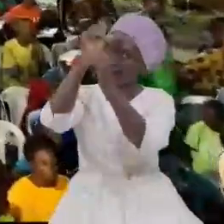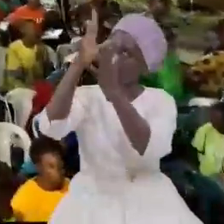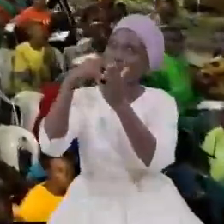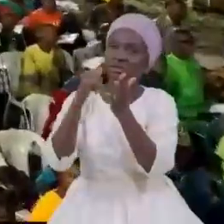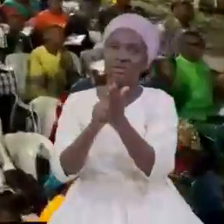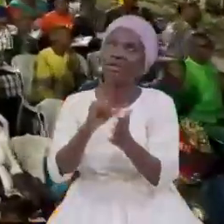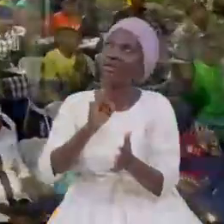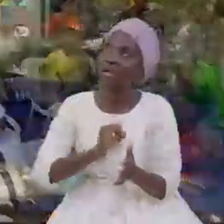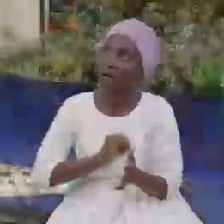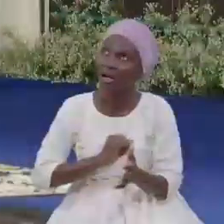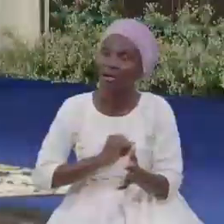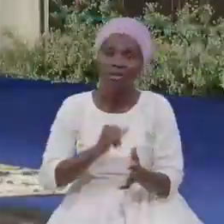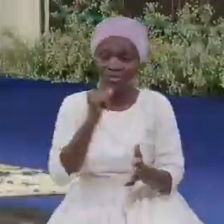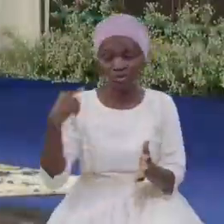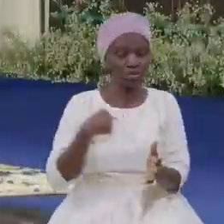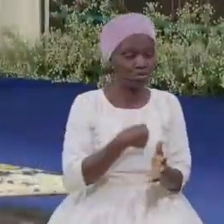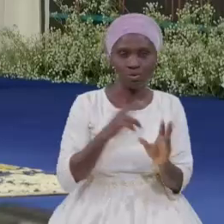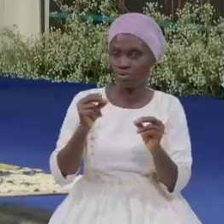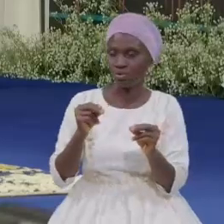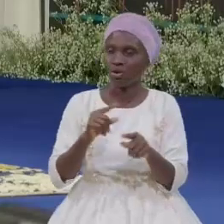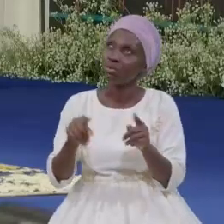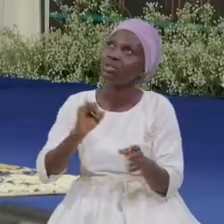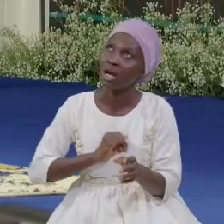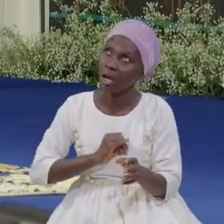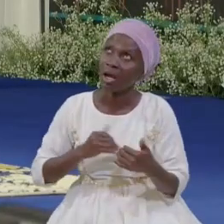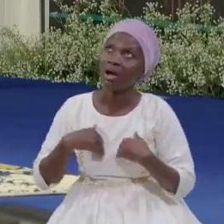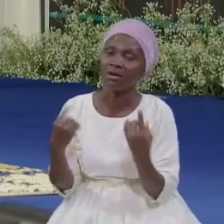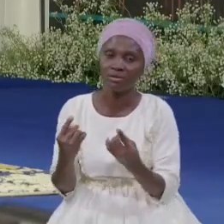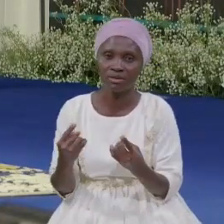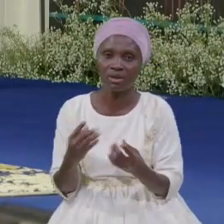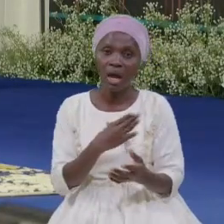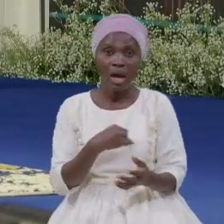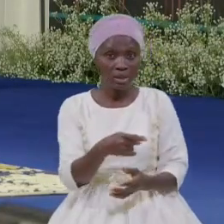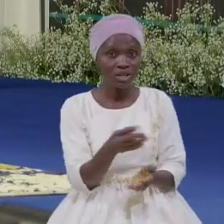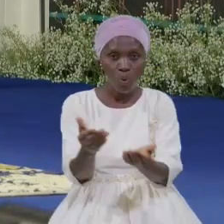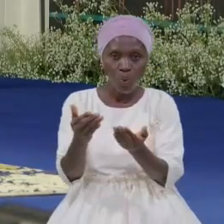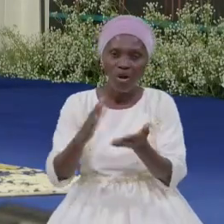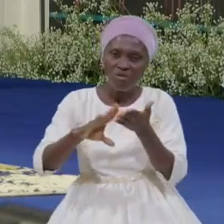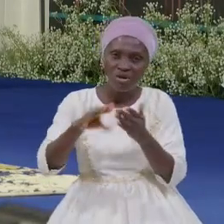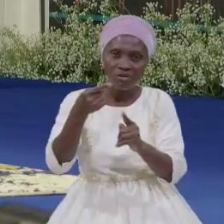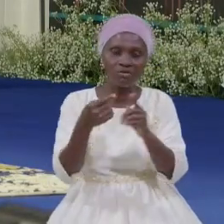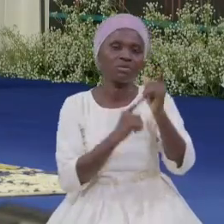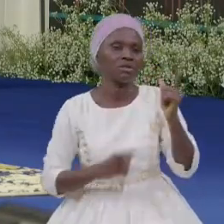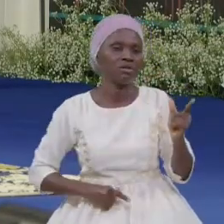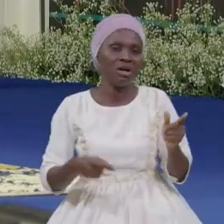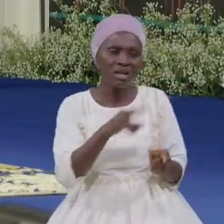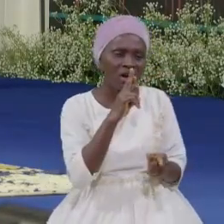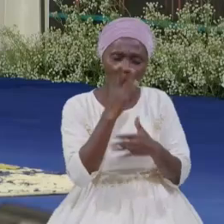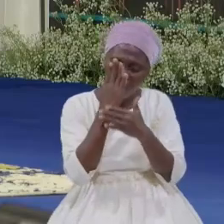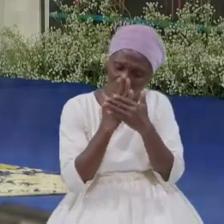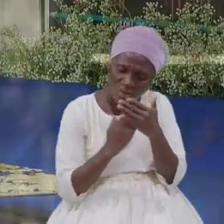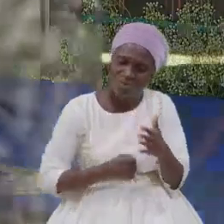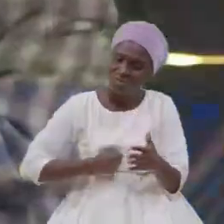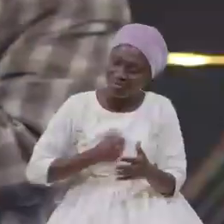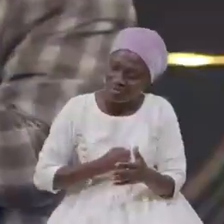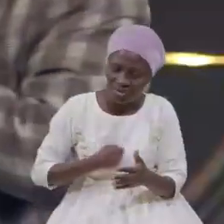I have sinned. And they want forgiveness from the Lord. Penitents, not the people who